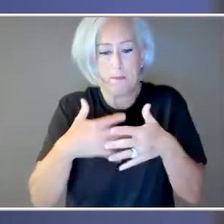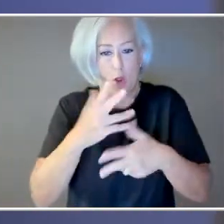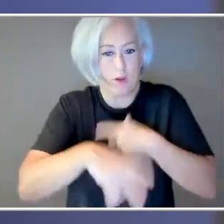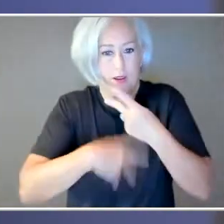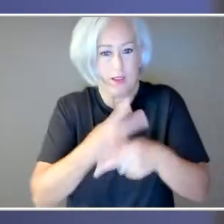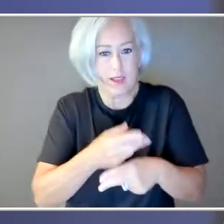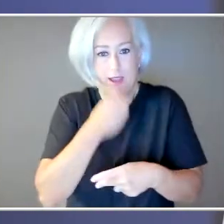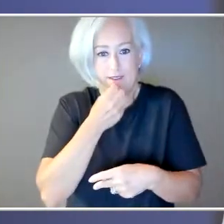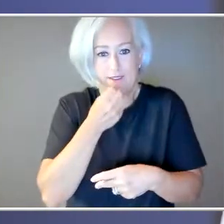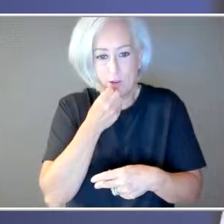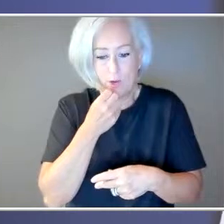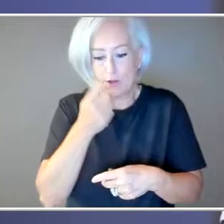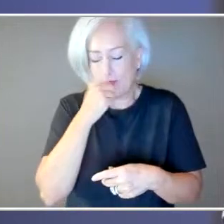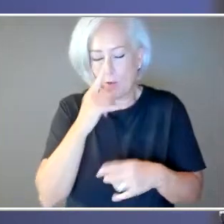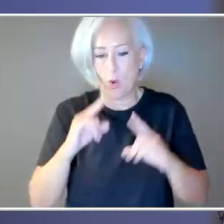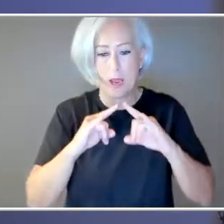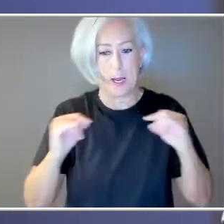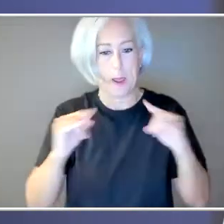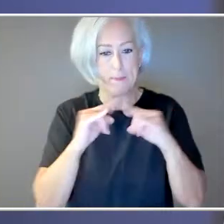food, so